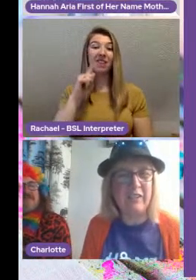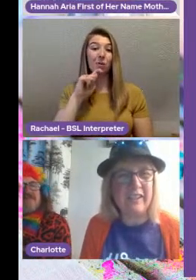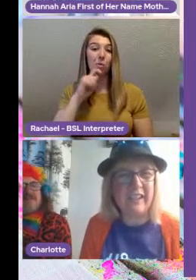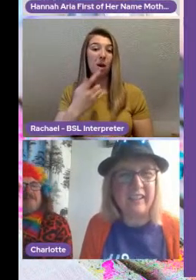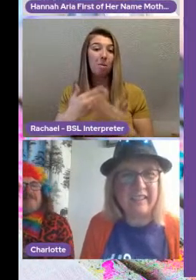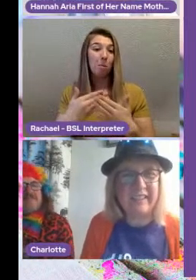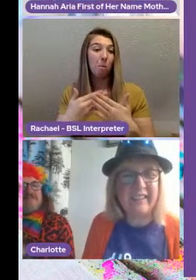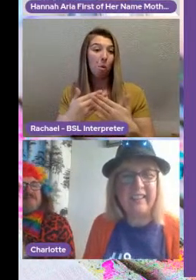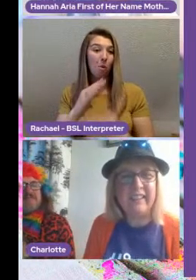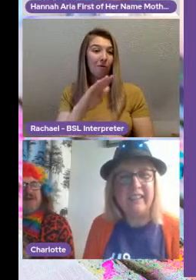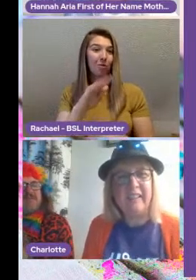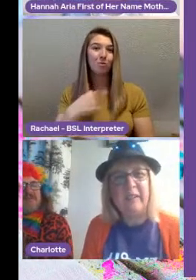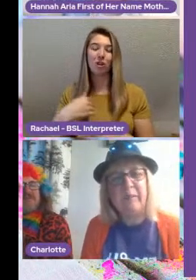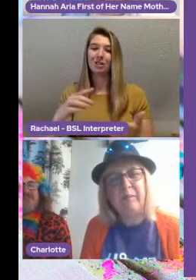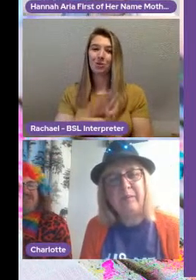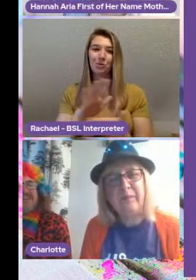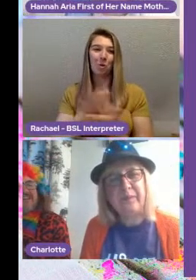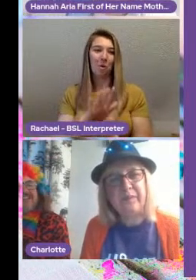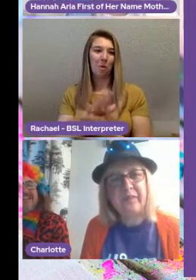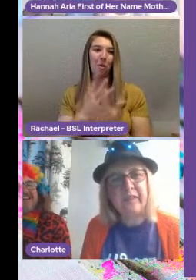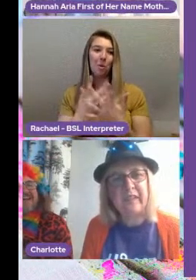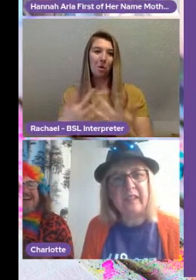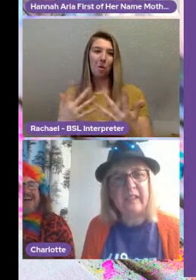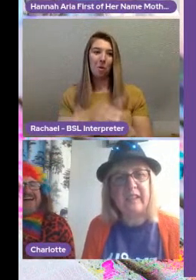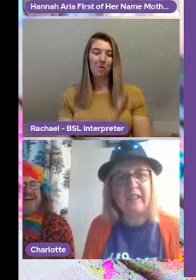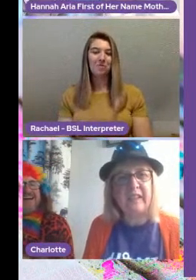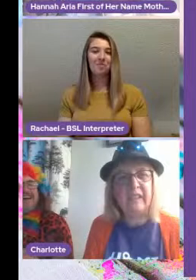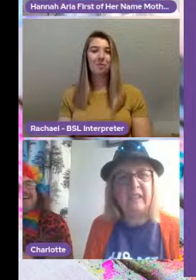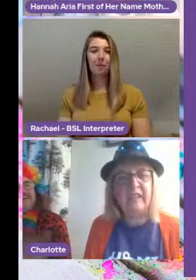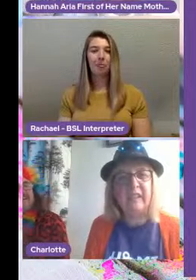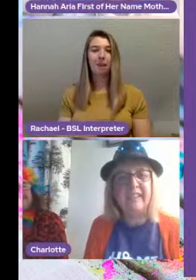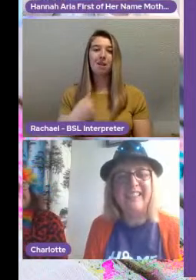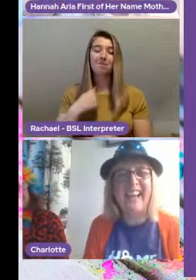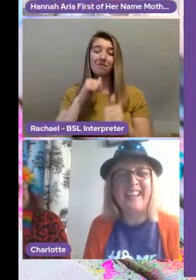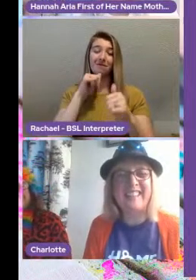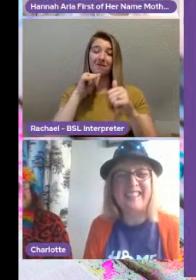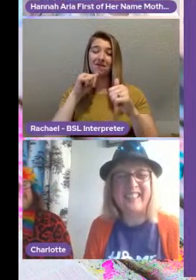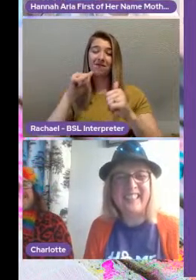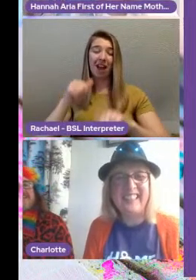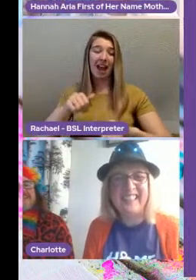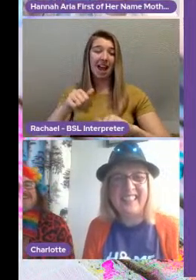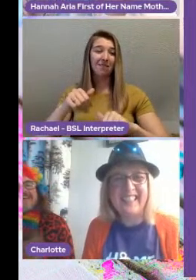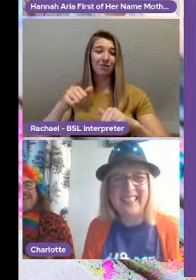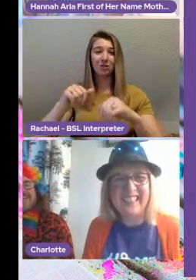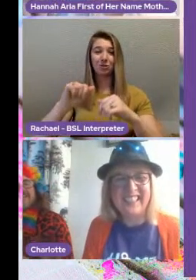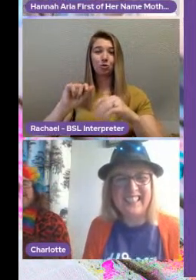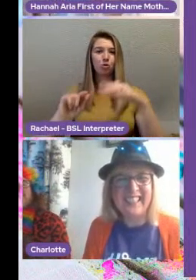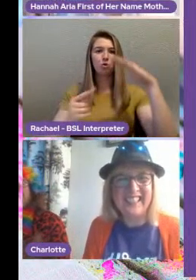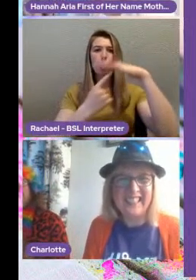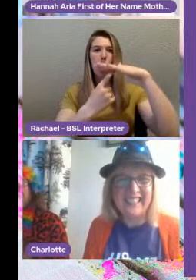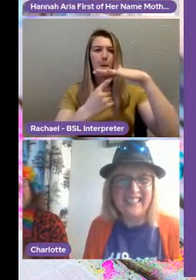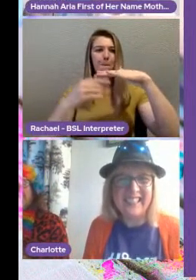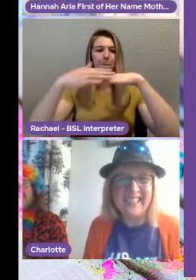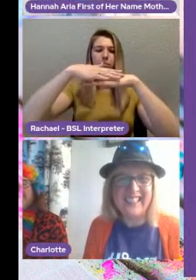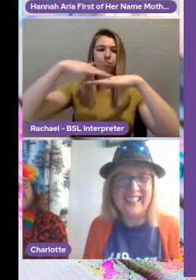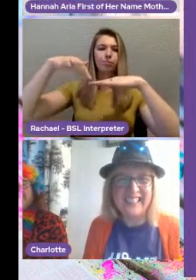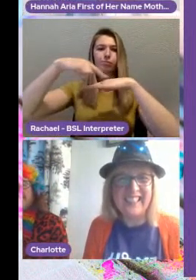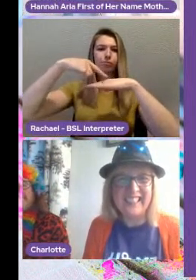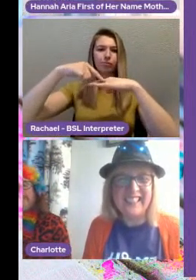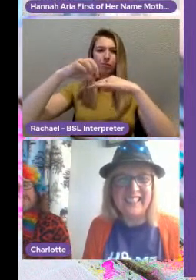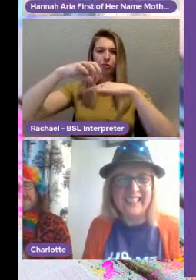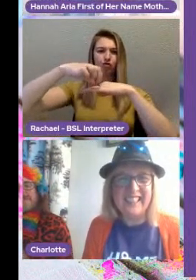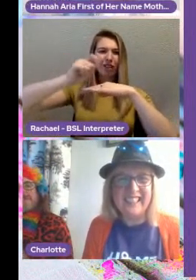Yeah. I really enjoyed it. My favourite bit is the bit at the top. I love how you've done the ring pull and everything. That is just it's just